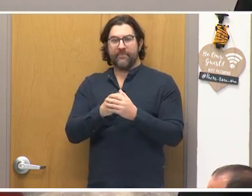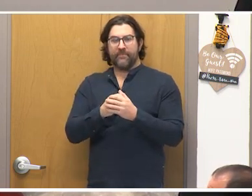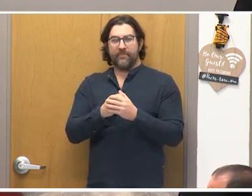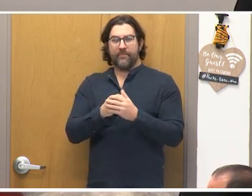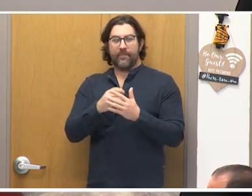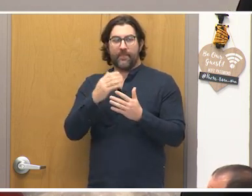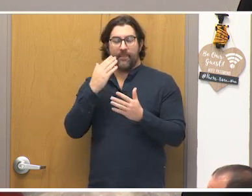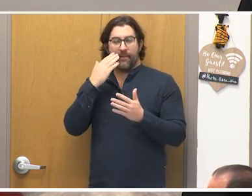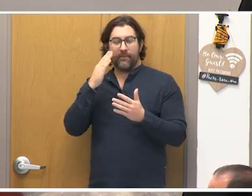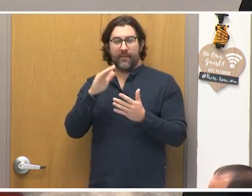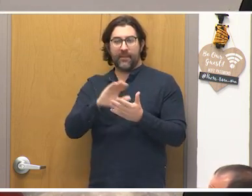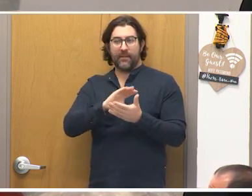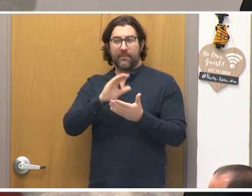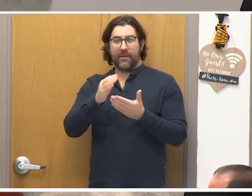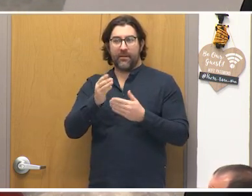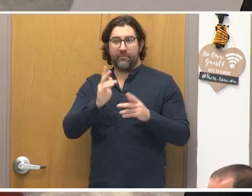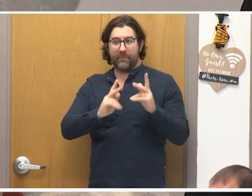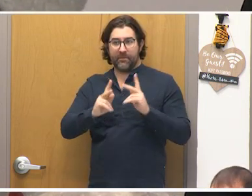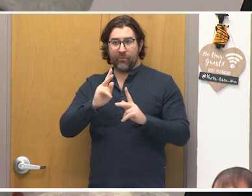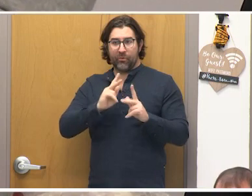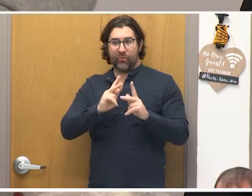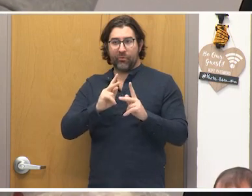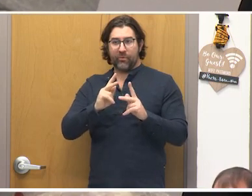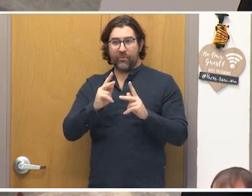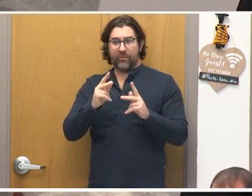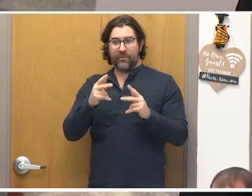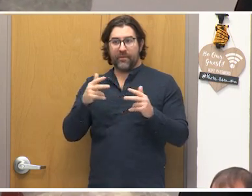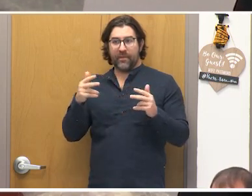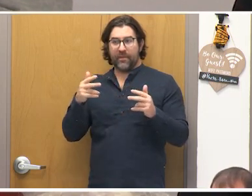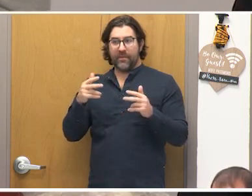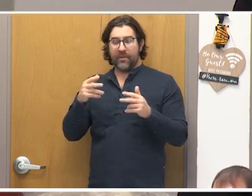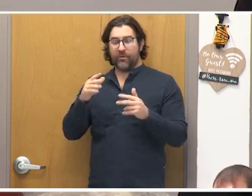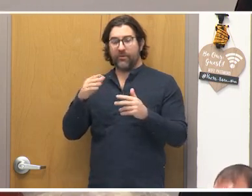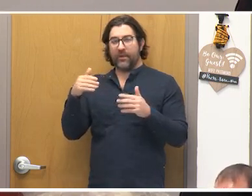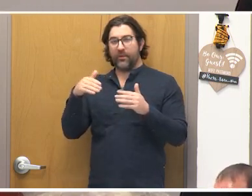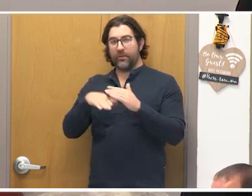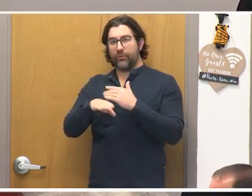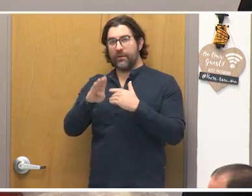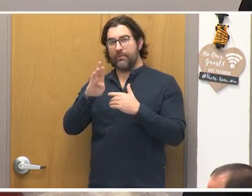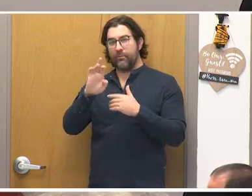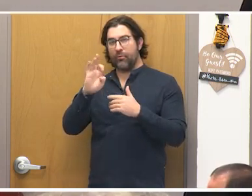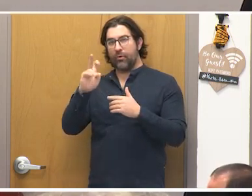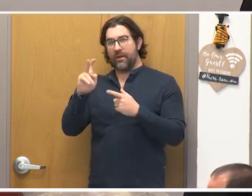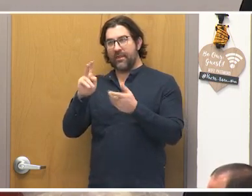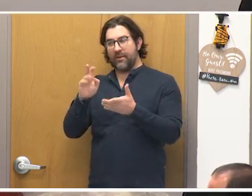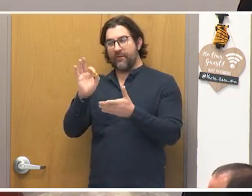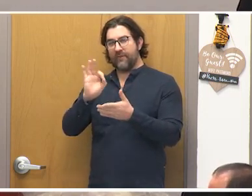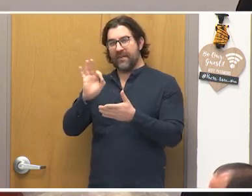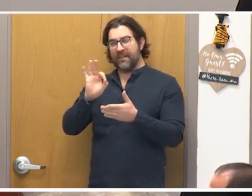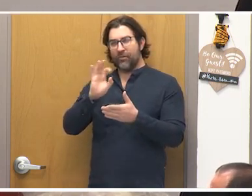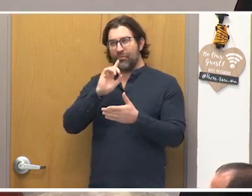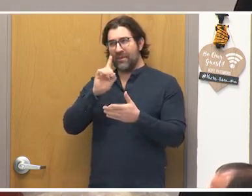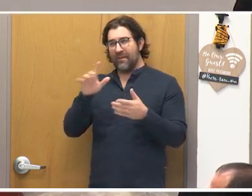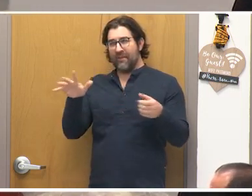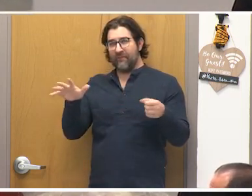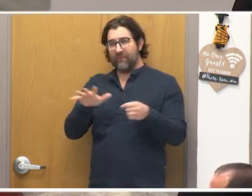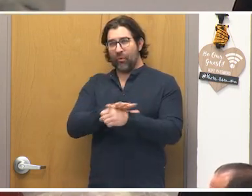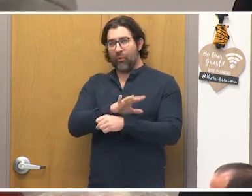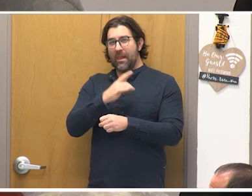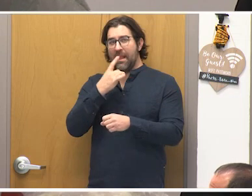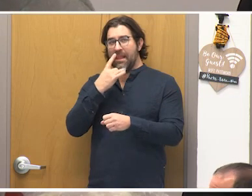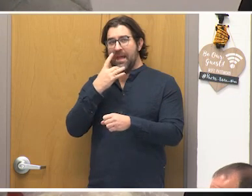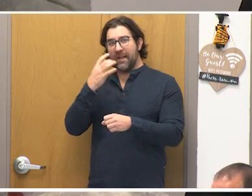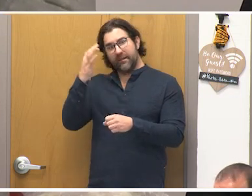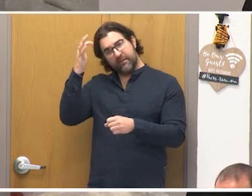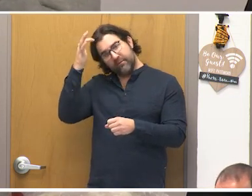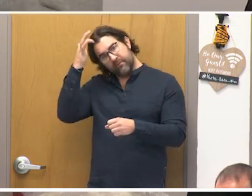the amount of people are entering Braddock at Frankstown, it doesn't really warrant the need for a full traffic signal